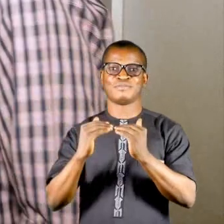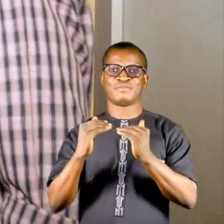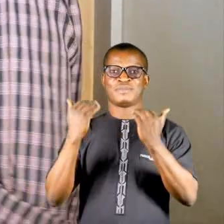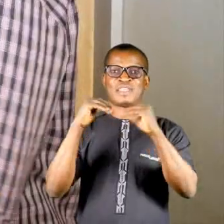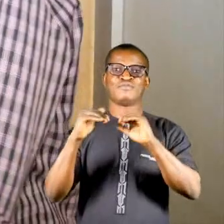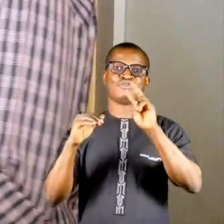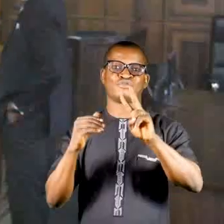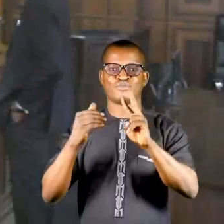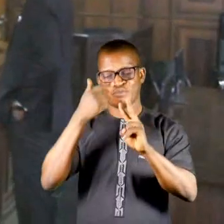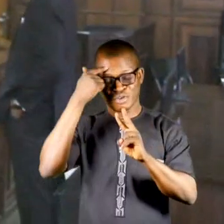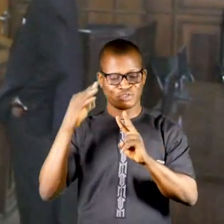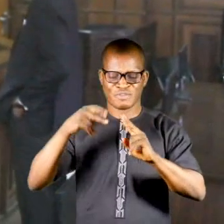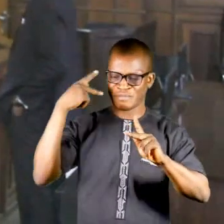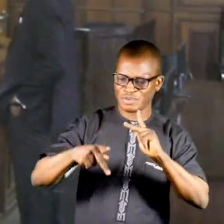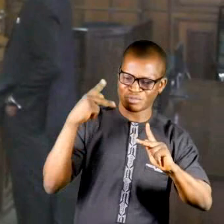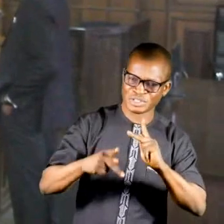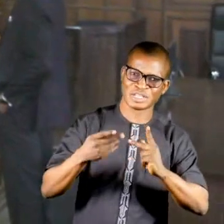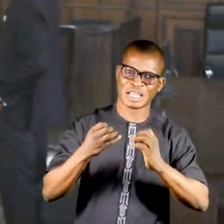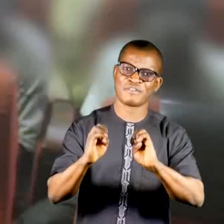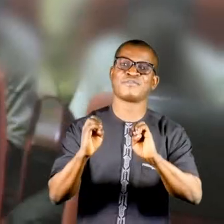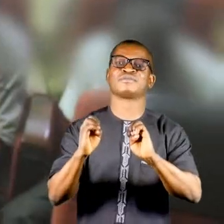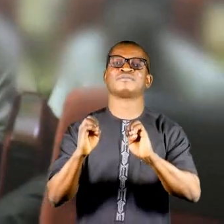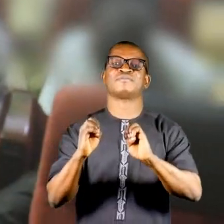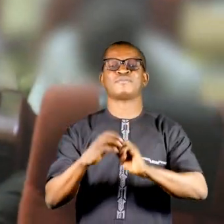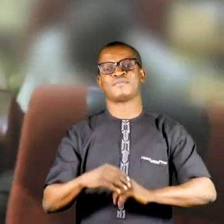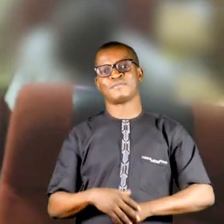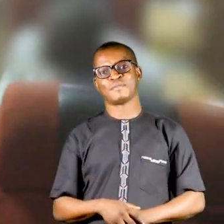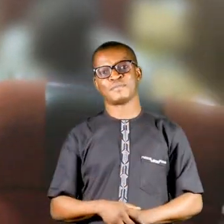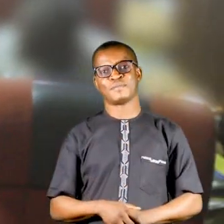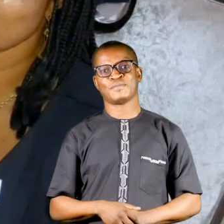to NAPTIP's investigation, prosecution and conviction efforts.